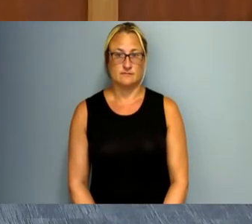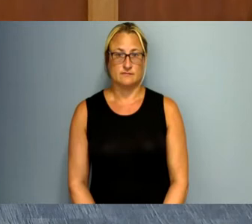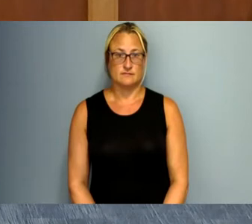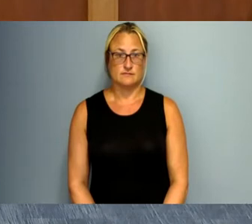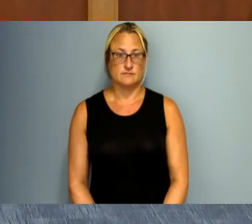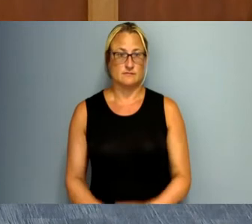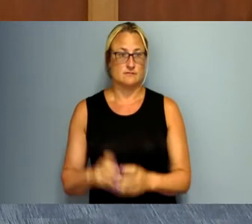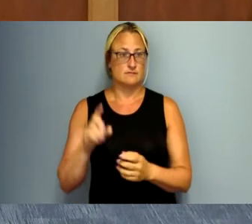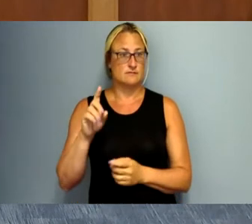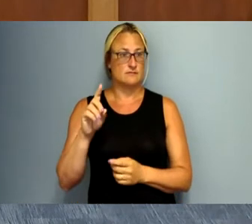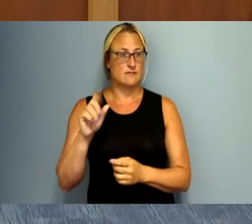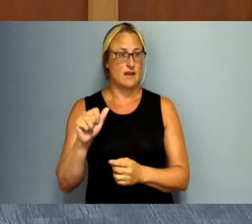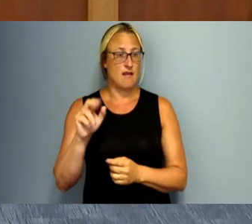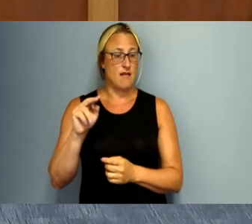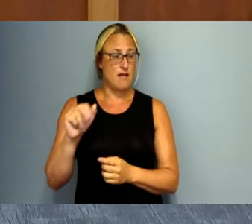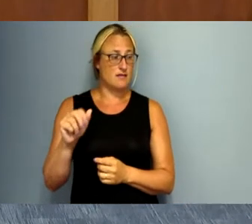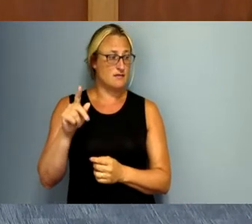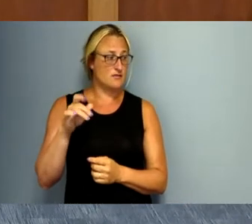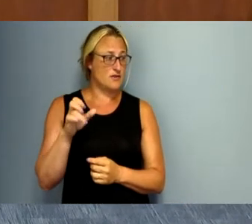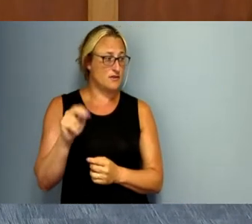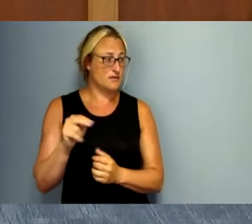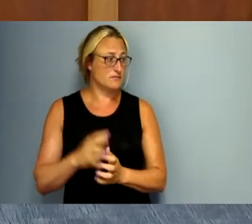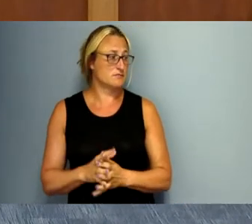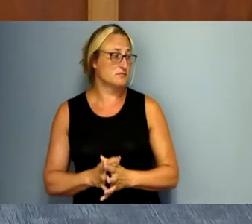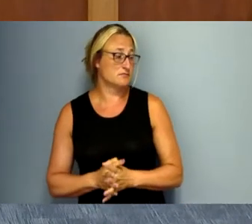Anna Darmond.